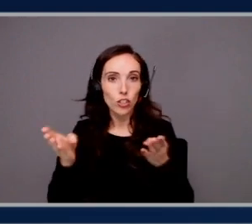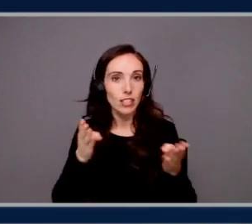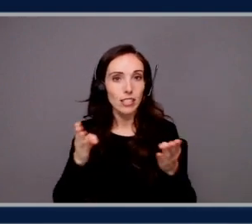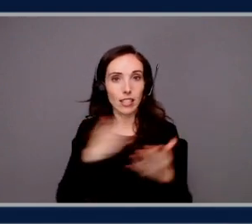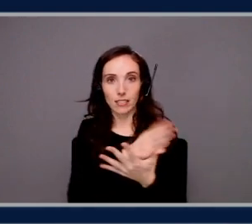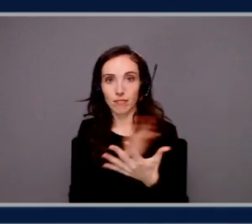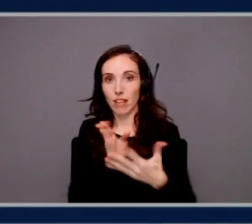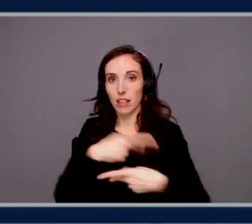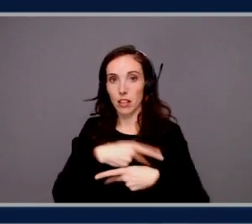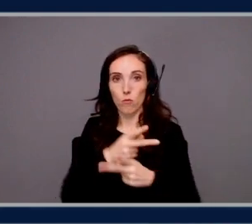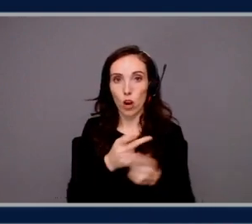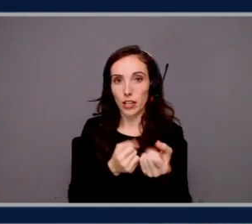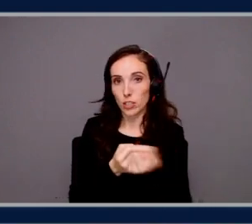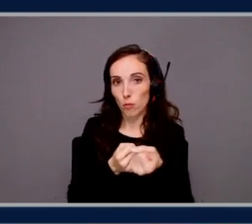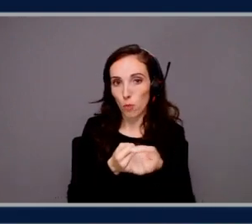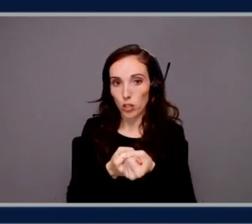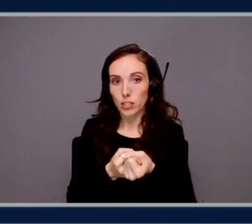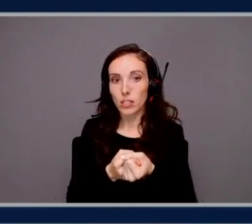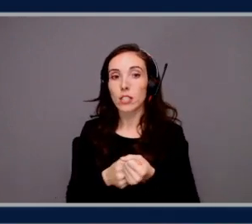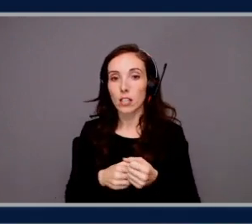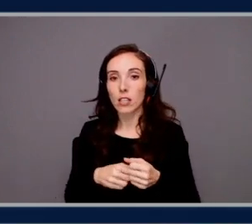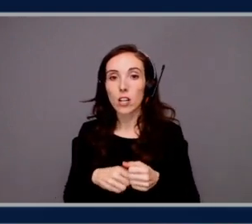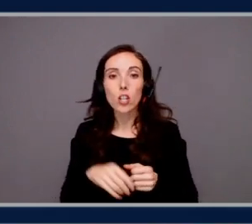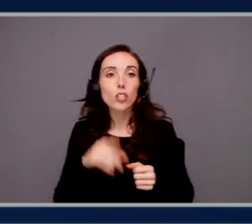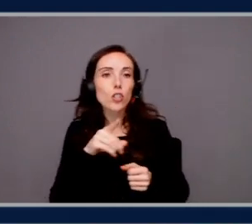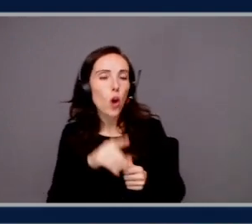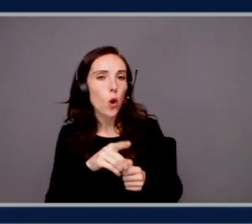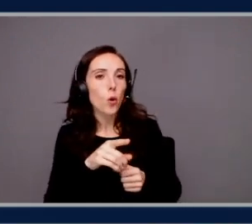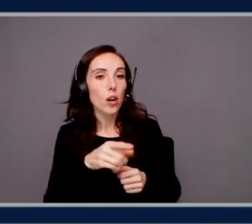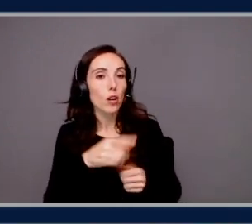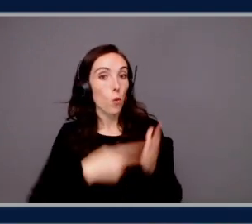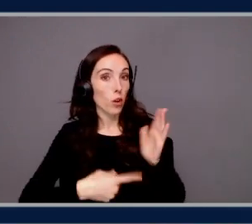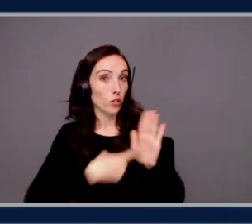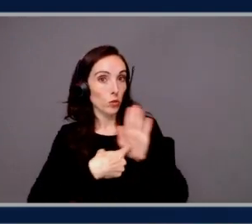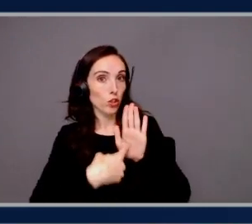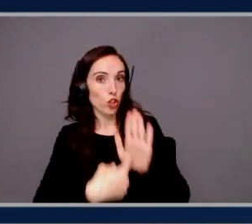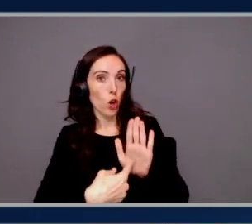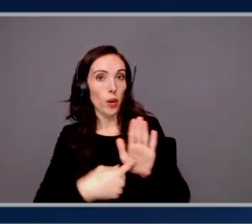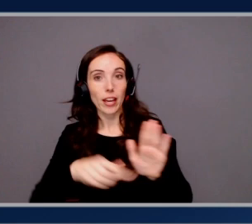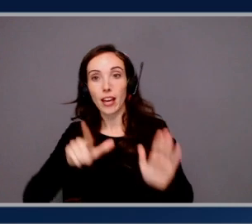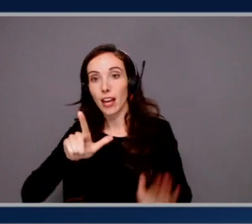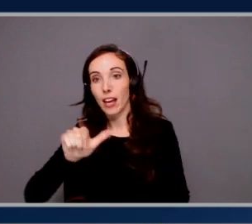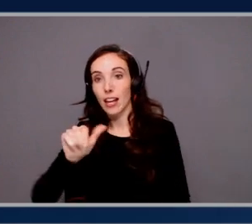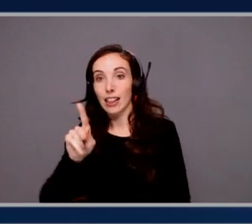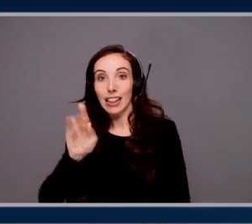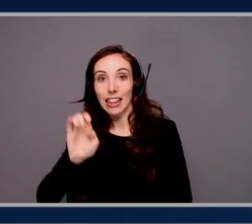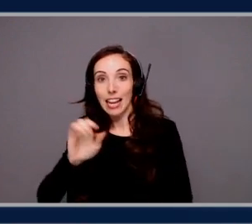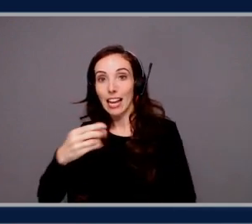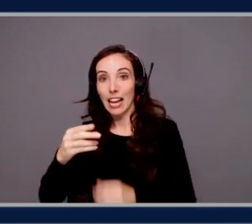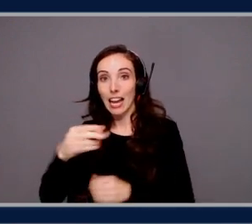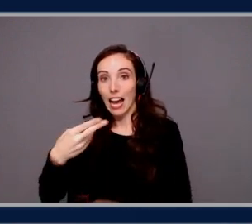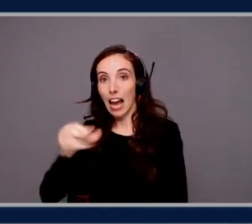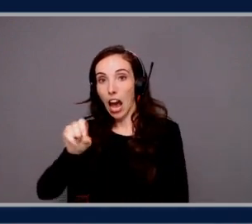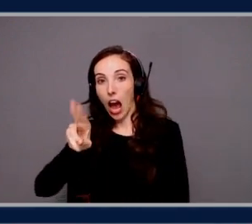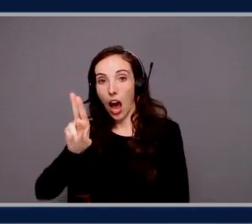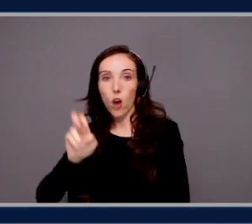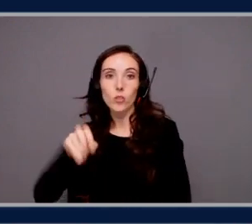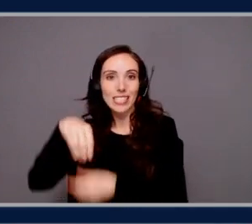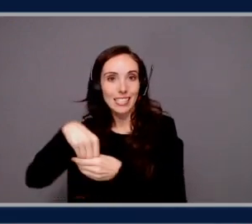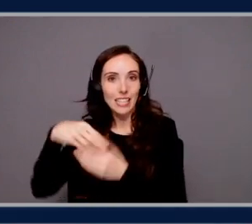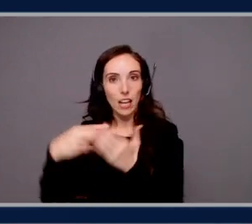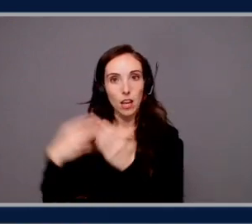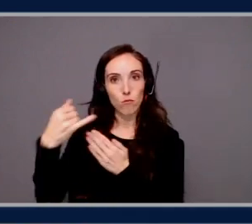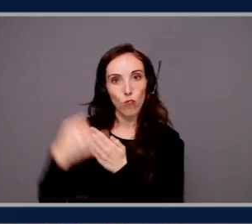supports. Just to add Iceberg. there, what she's showing is there is a lake house inside a project. Project is a logical construct